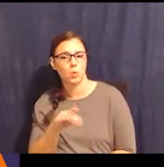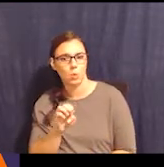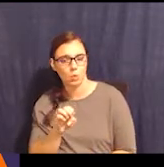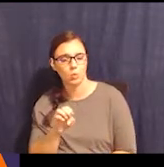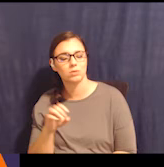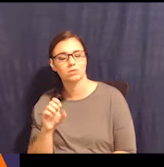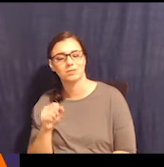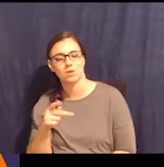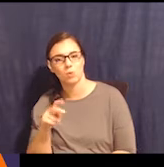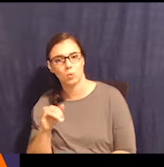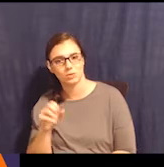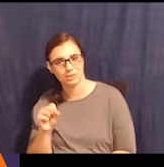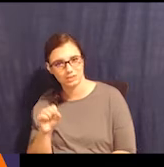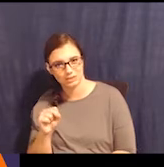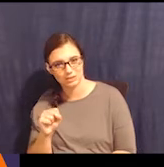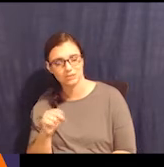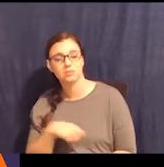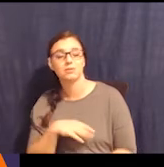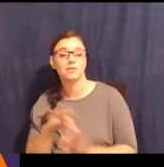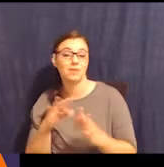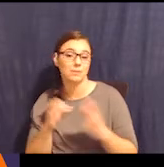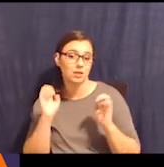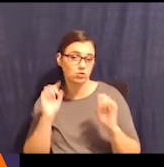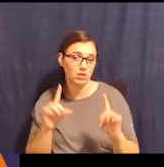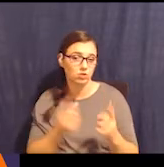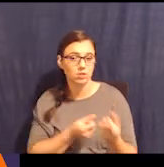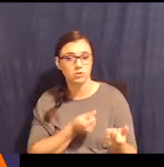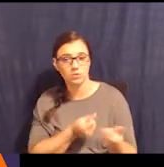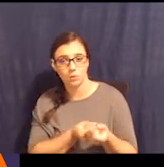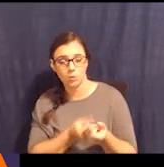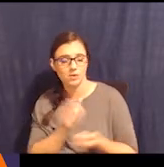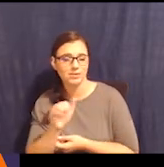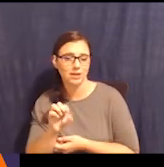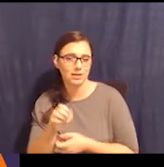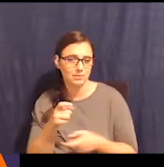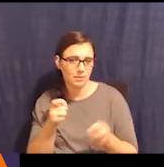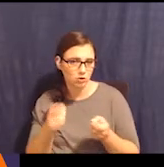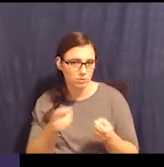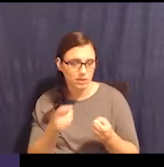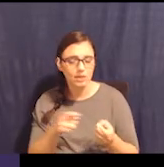case management, and work education or support.